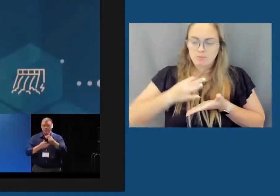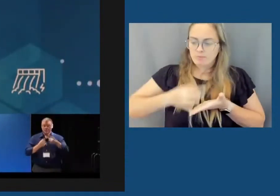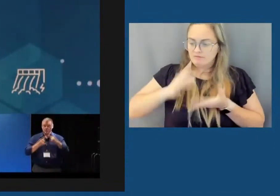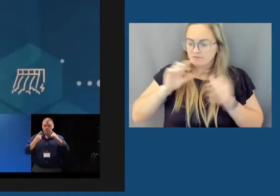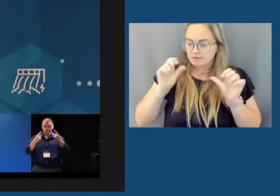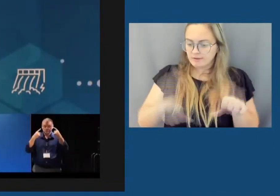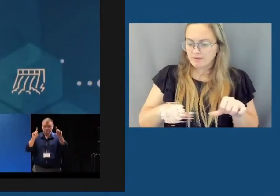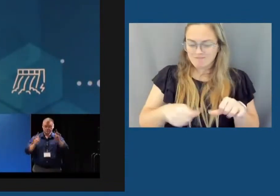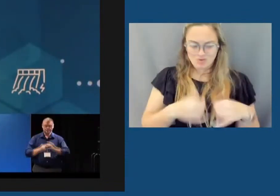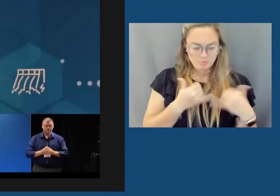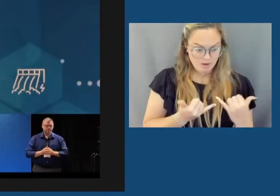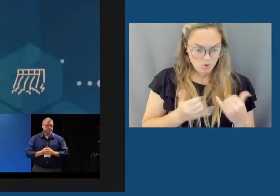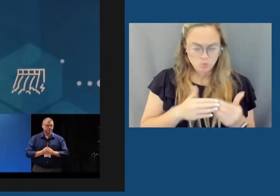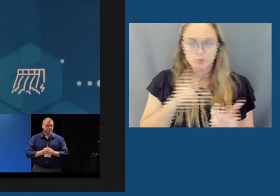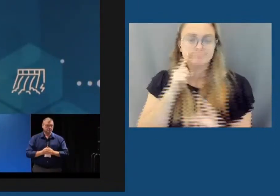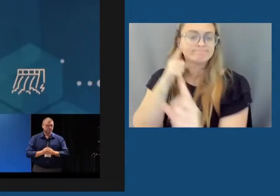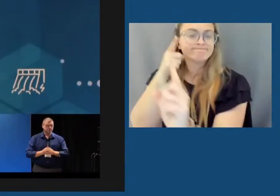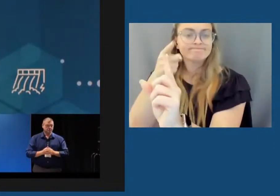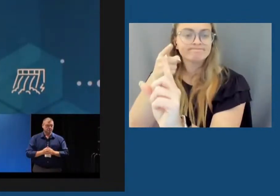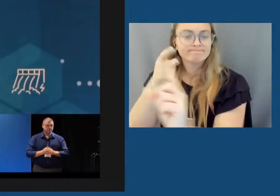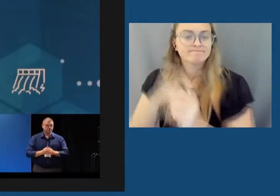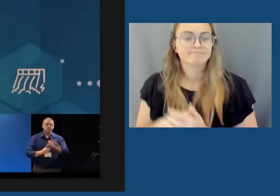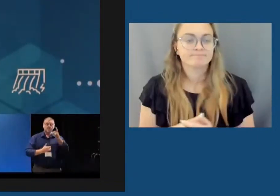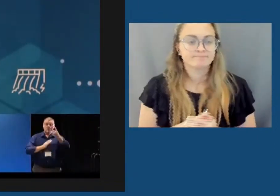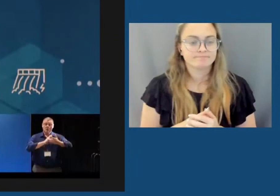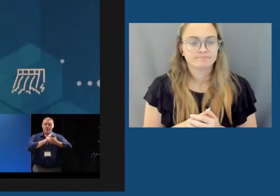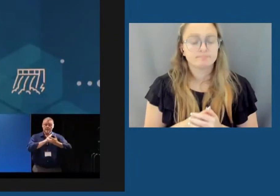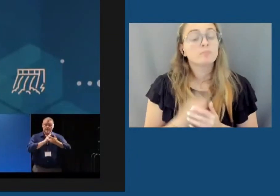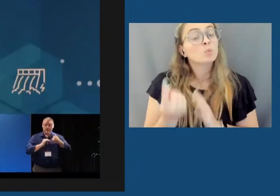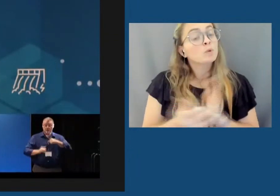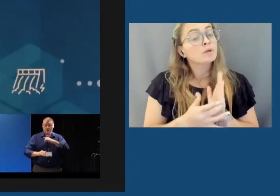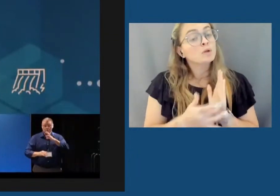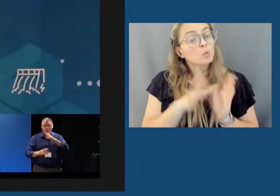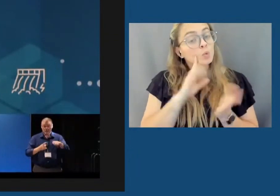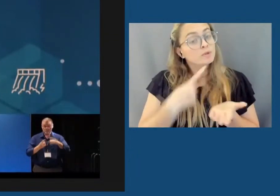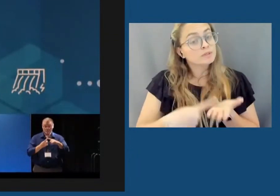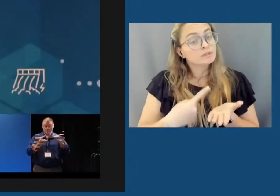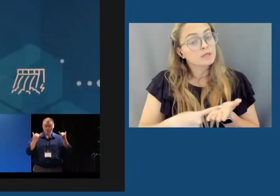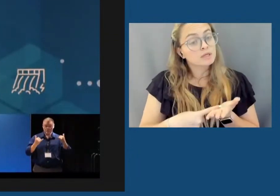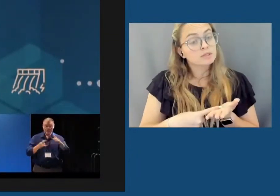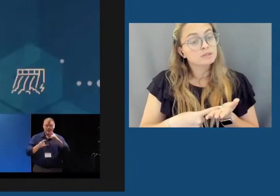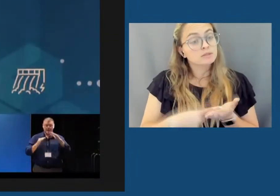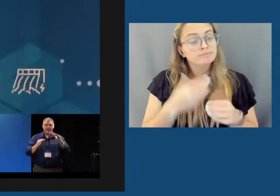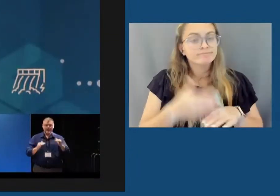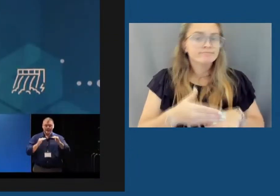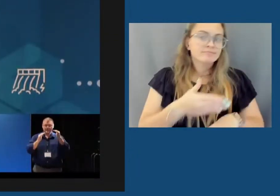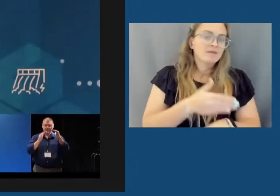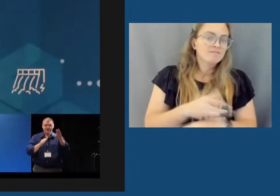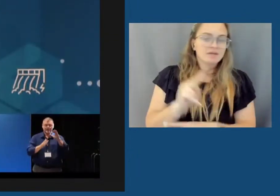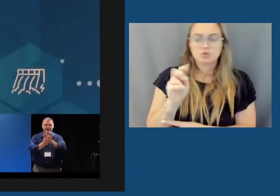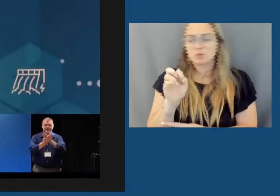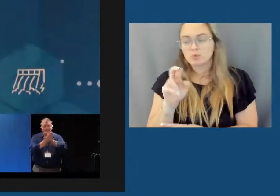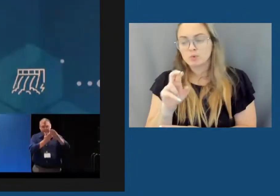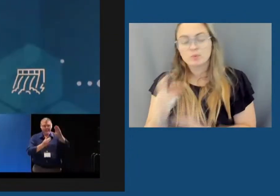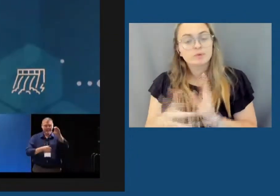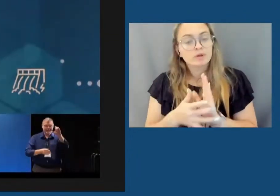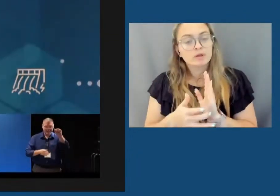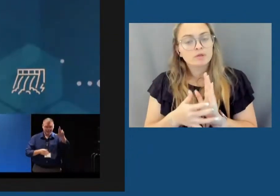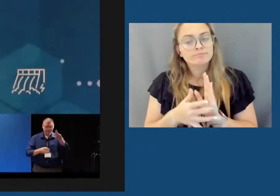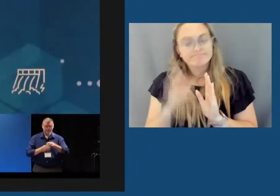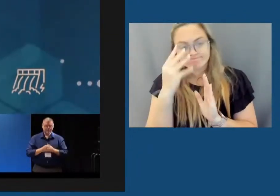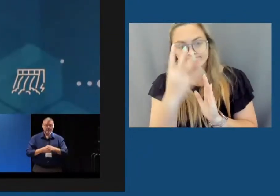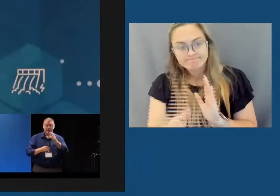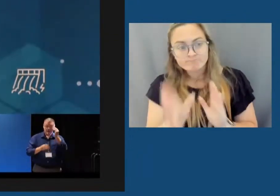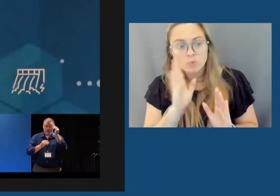to there. One of the technologies we will be talking about today is advanced nuclear technologies. And I want you to know there will